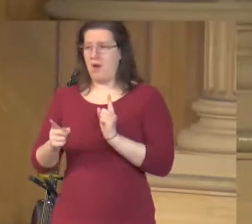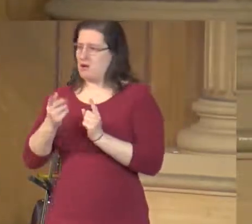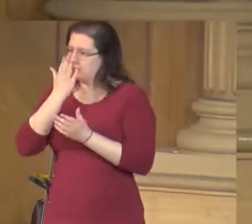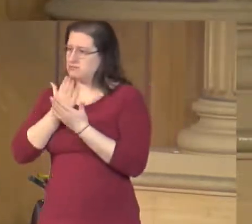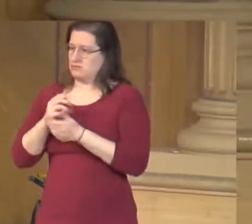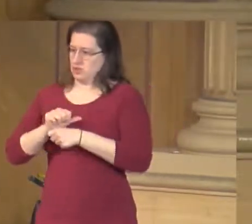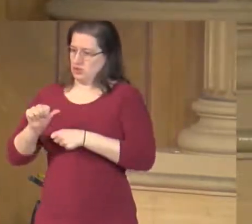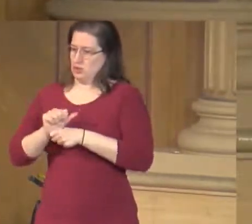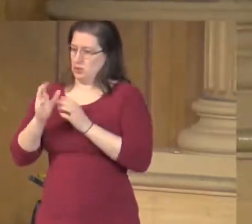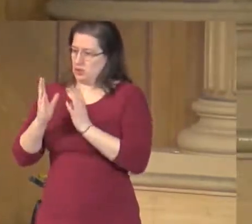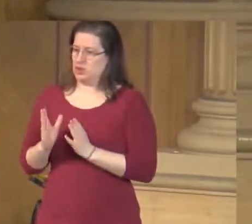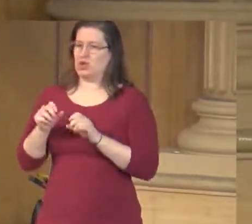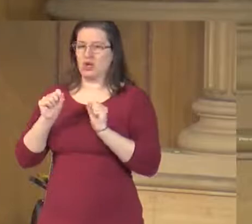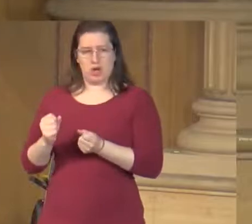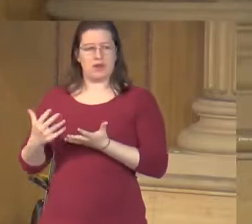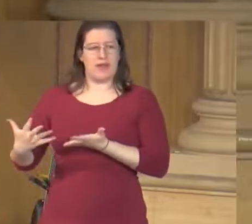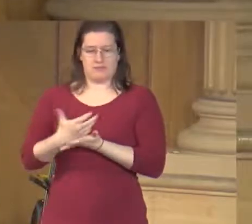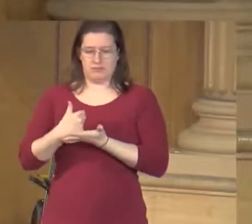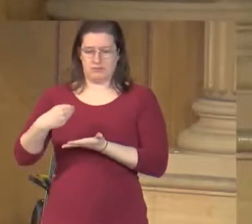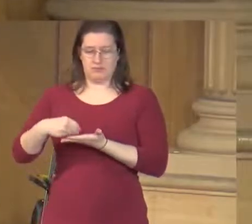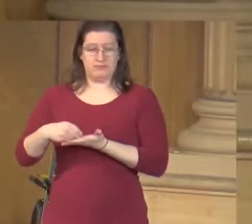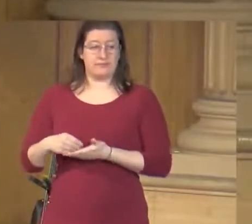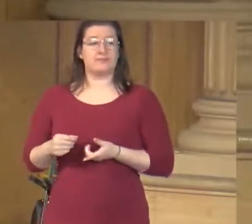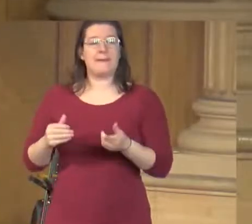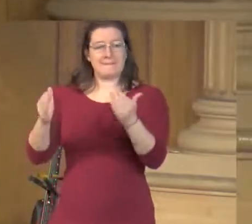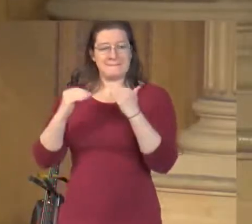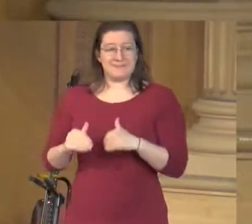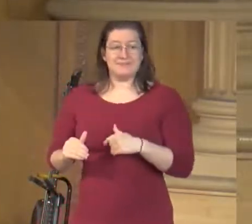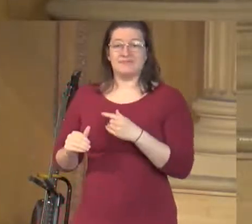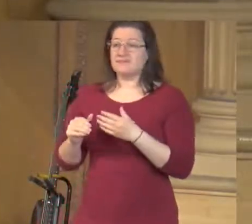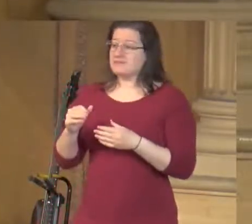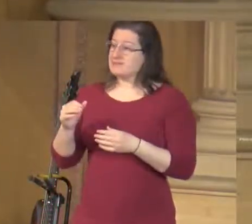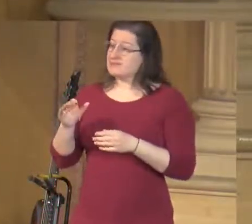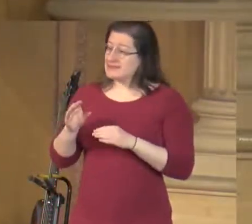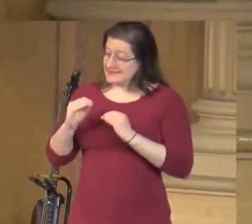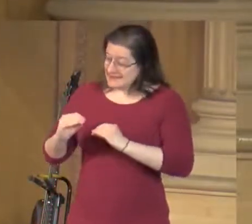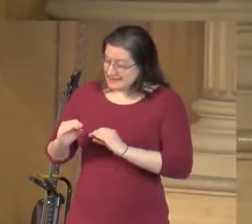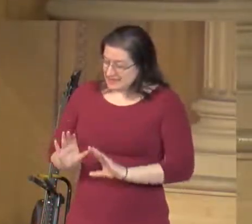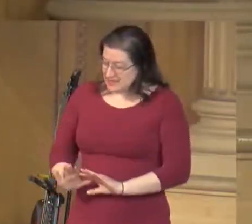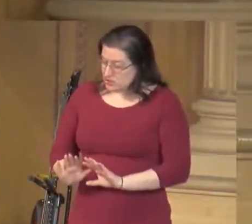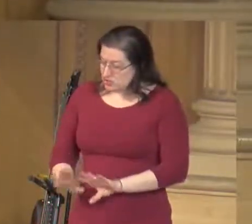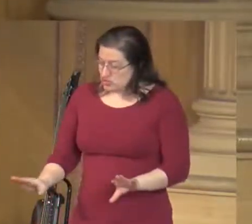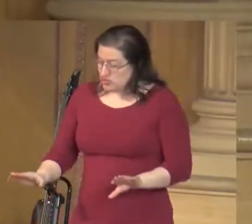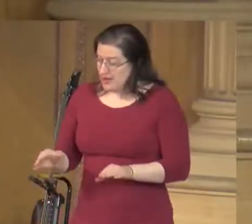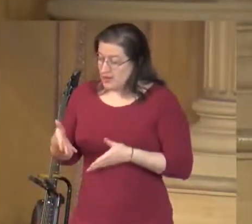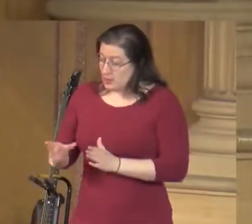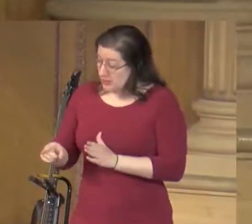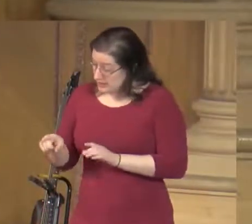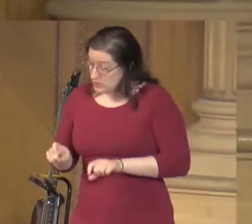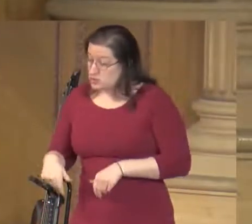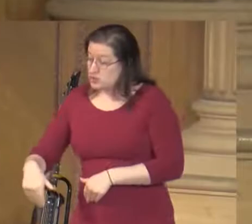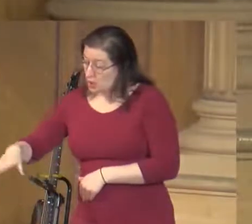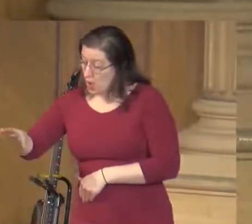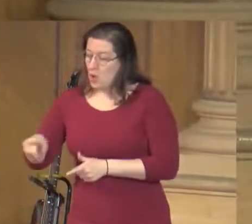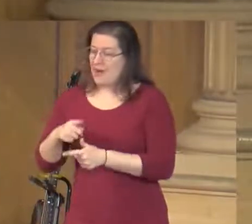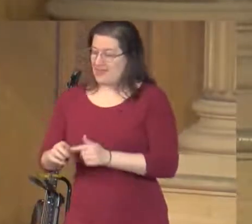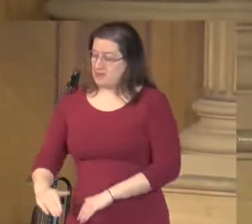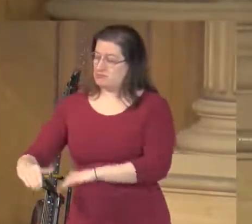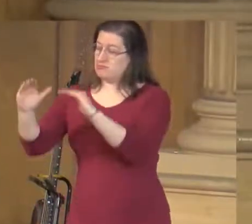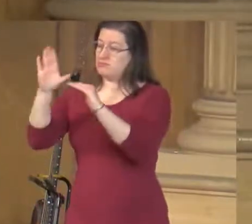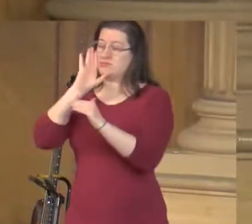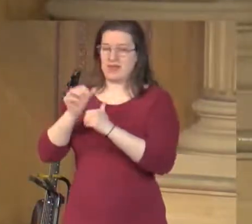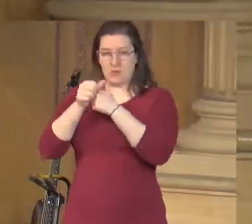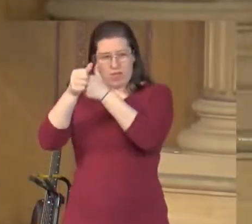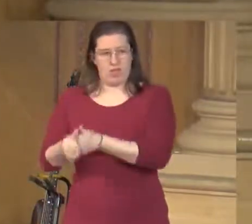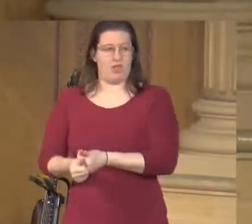Proverbs 22.6 says, train up a child in the way that he should go, and even when he is old, he will not depart from it. And so this tells us the